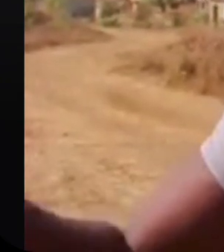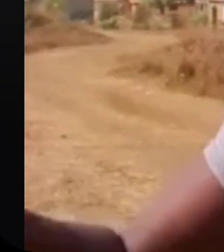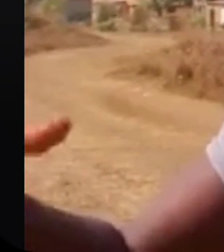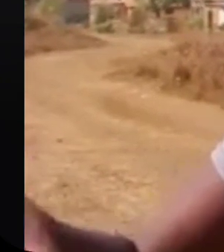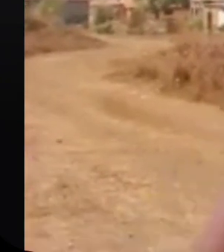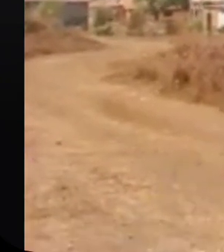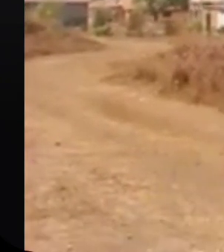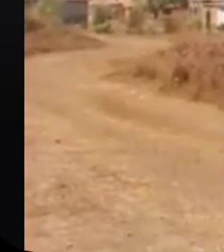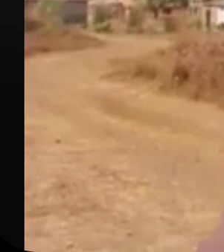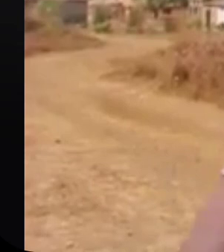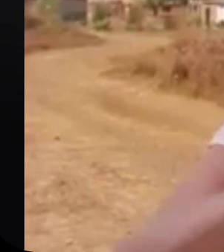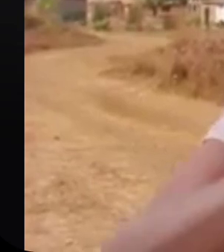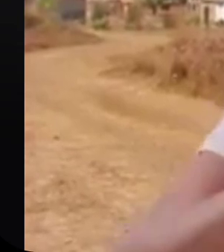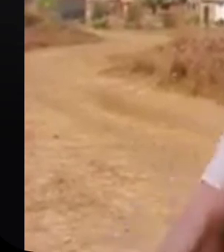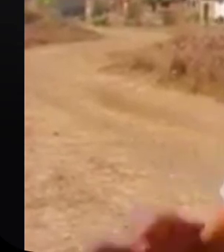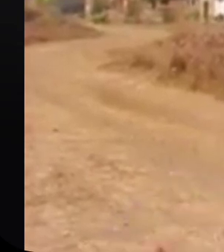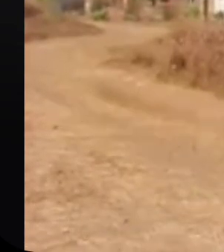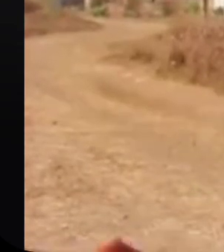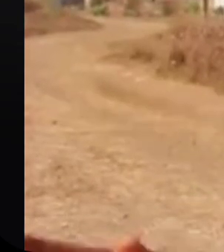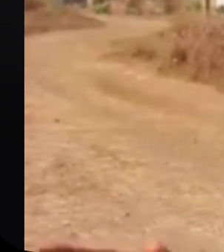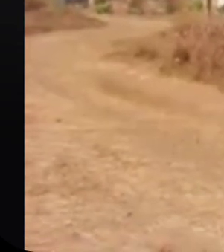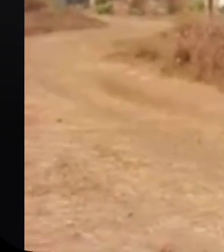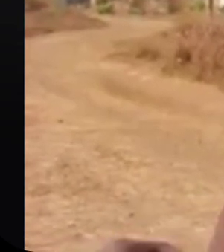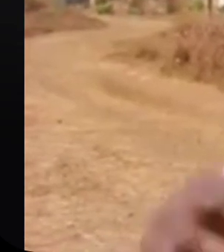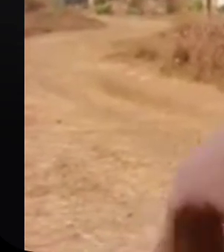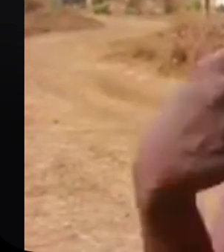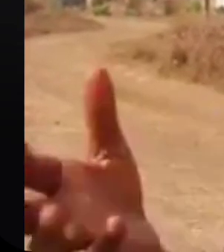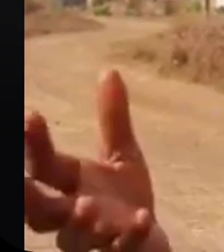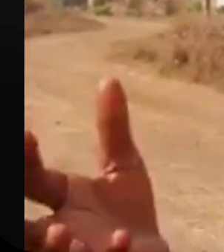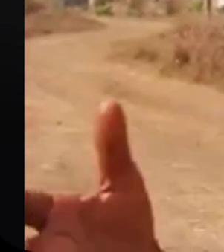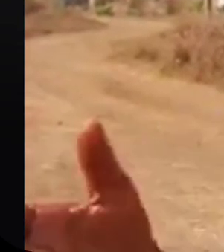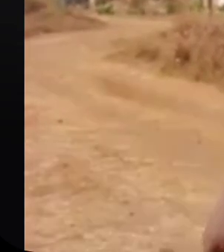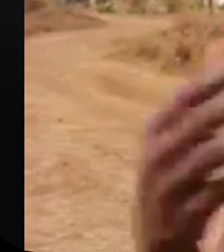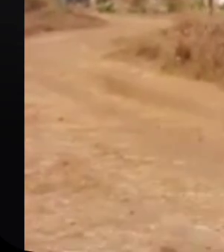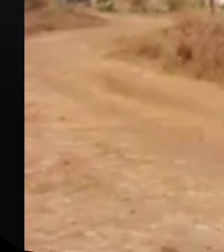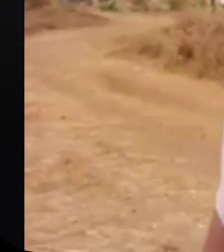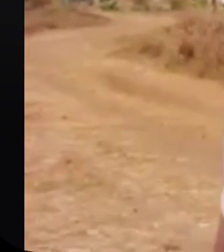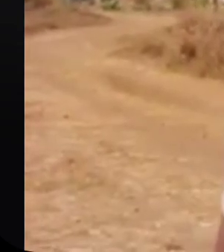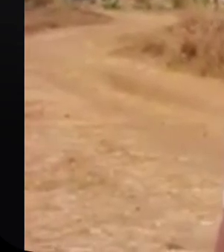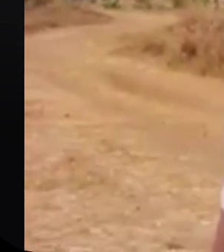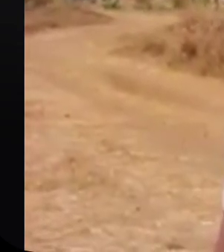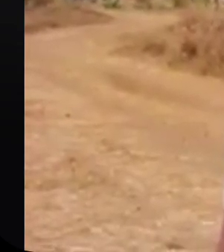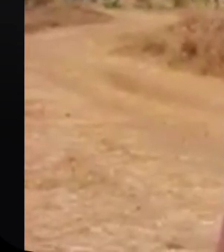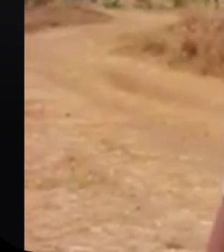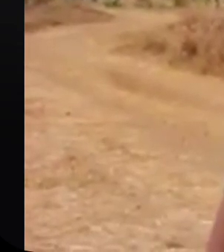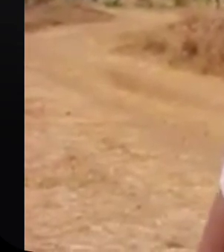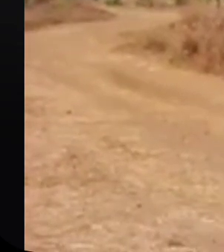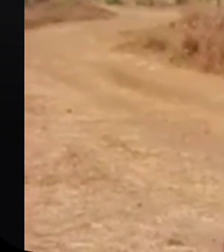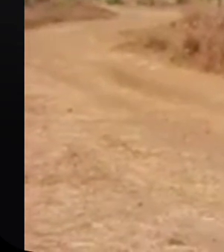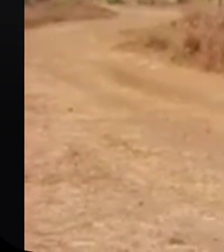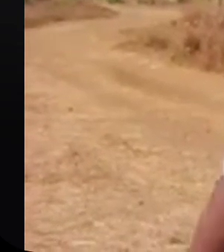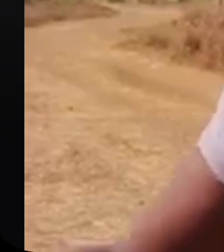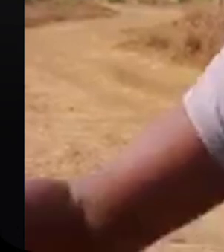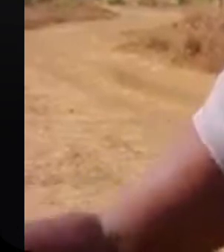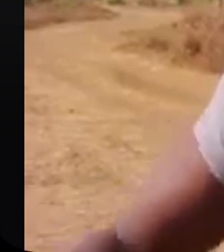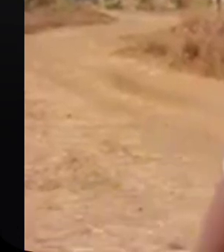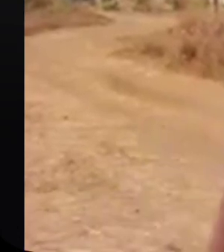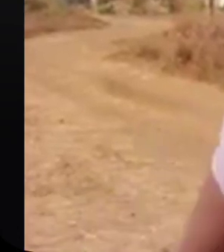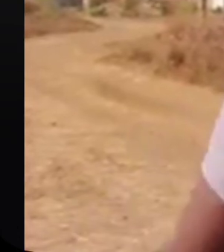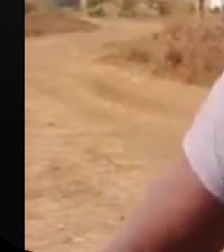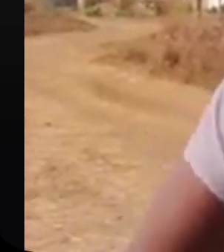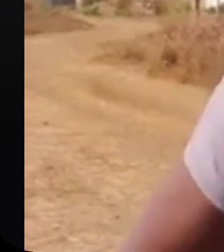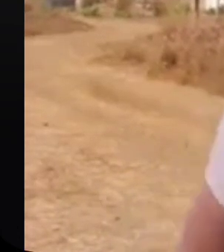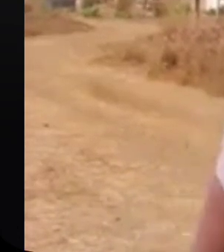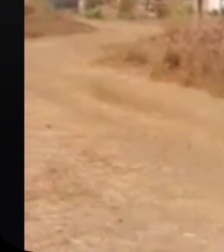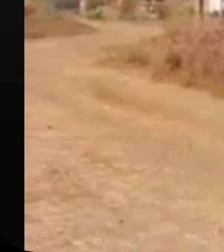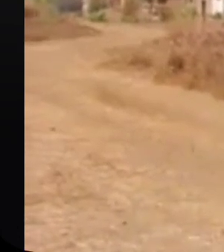Africans, we say politics, and they will put all the hope and trust. Some of you now will not do now that will not get for enjoy. Then I know the problem of we all